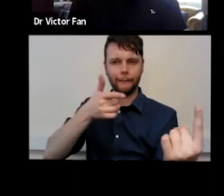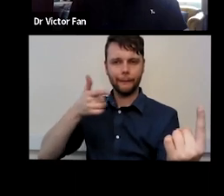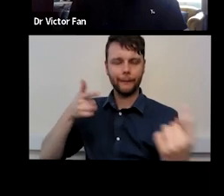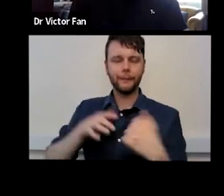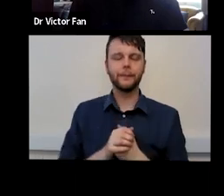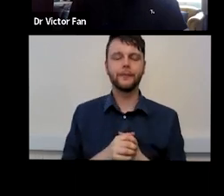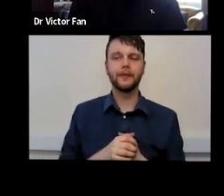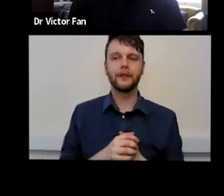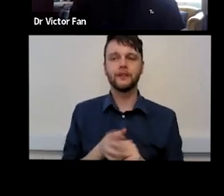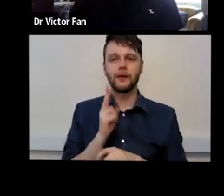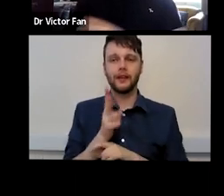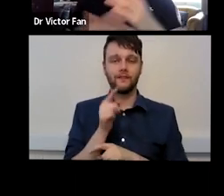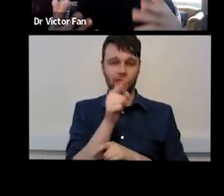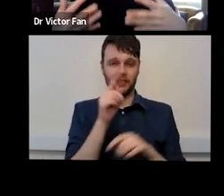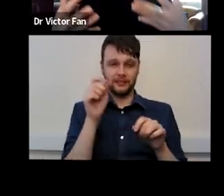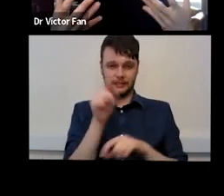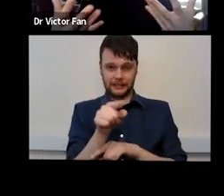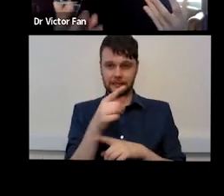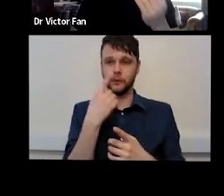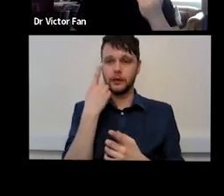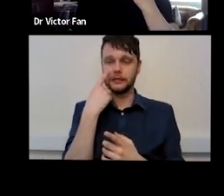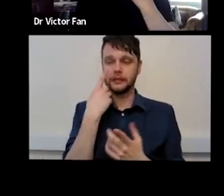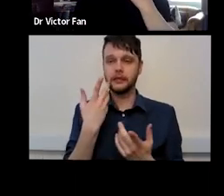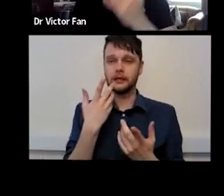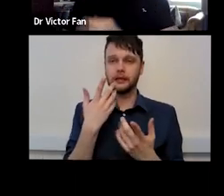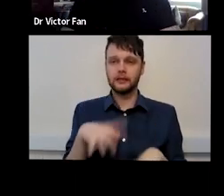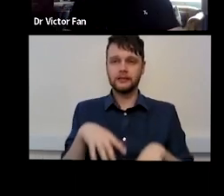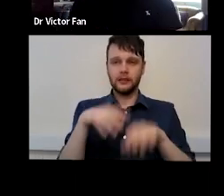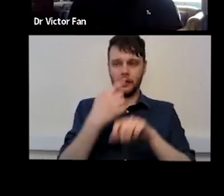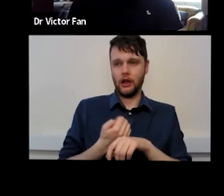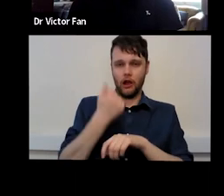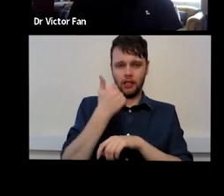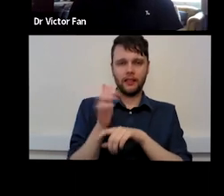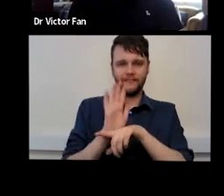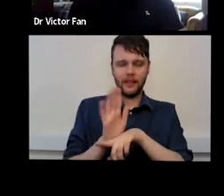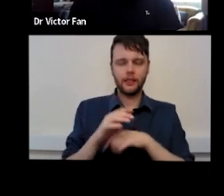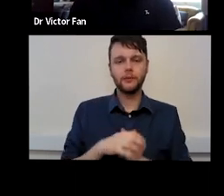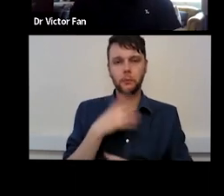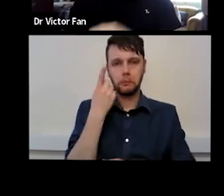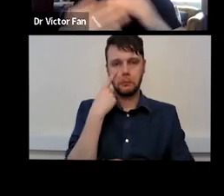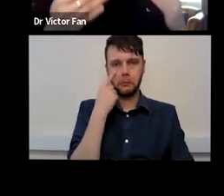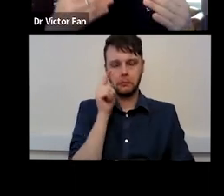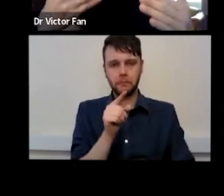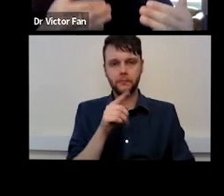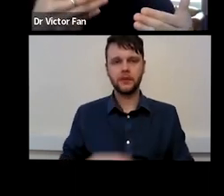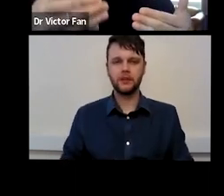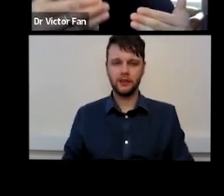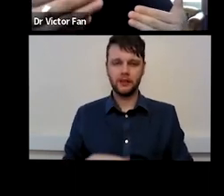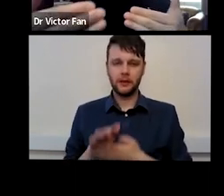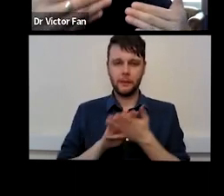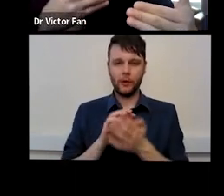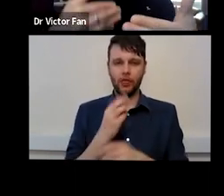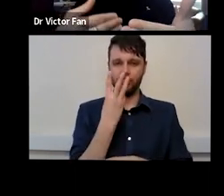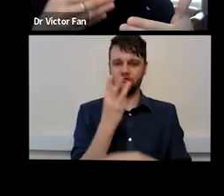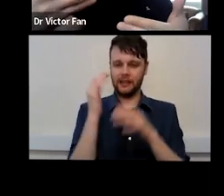in this particular scene, which takes place pretty early on in the film, you can see that there are literally three